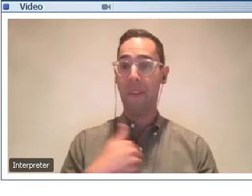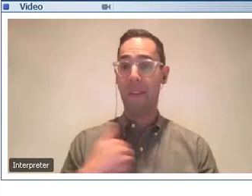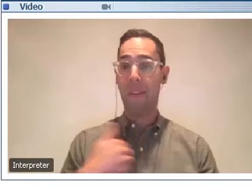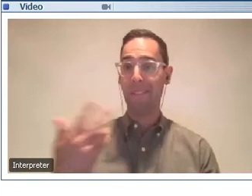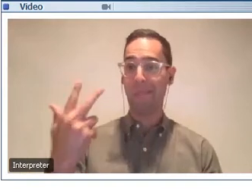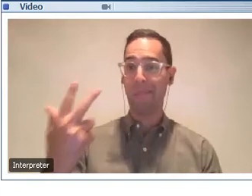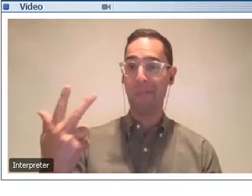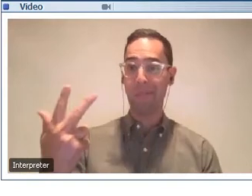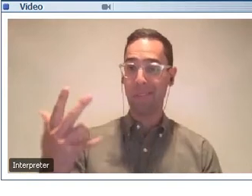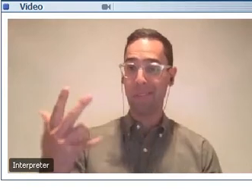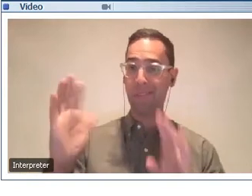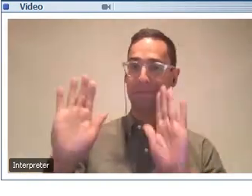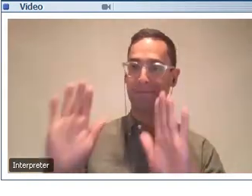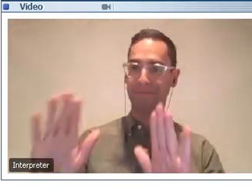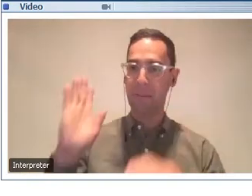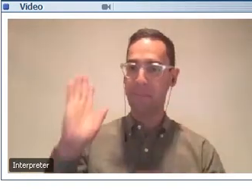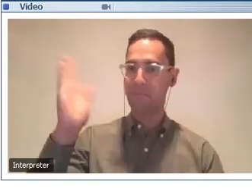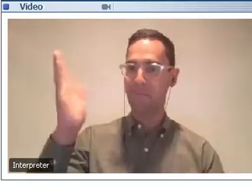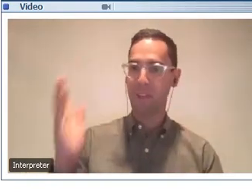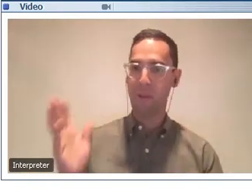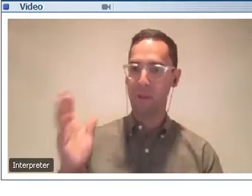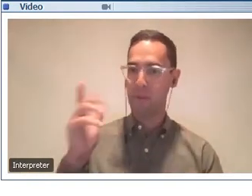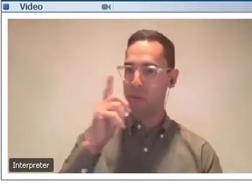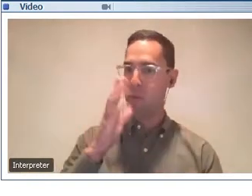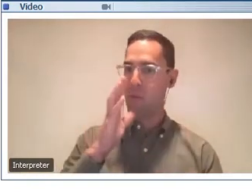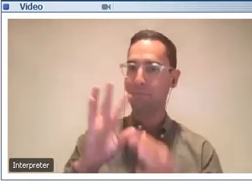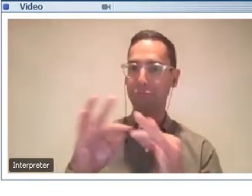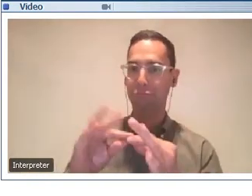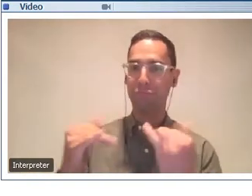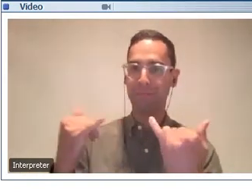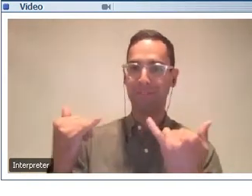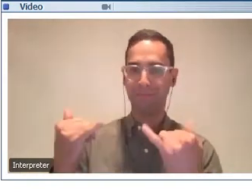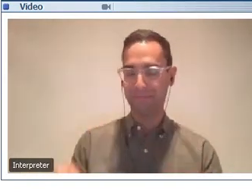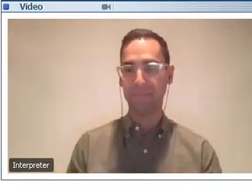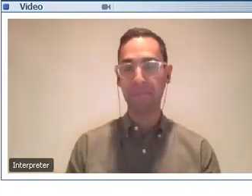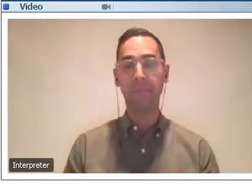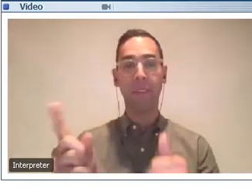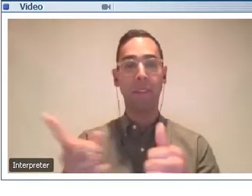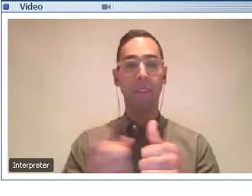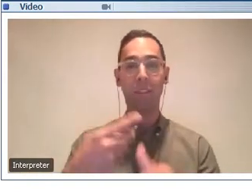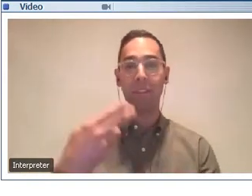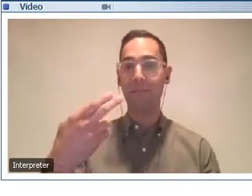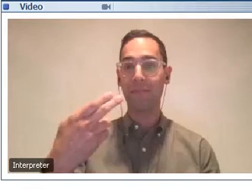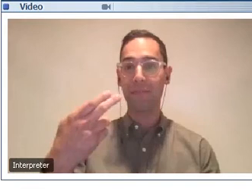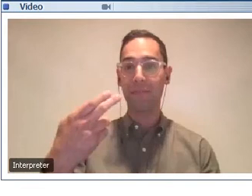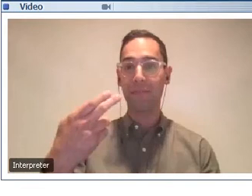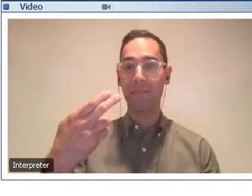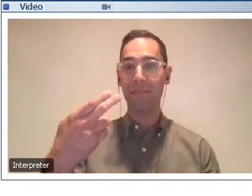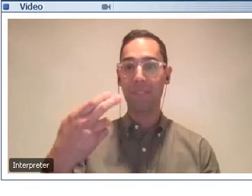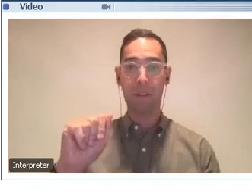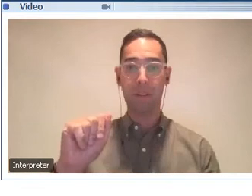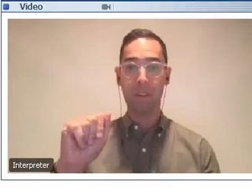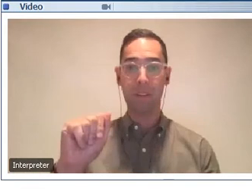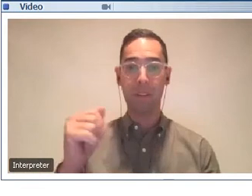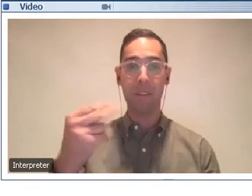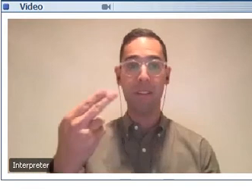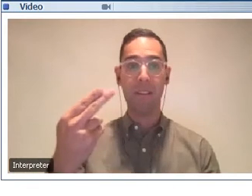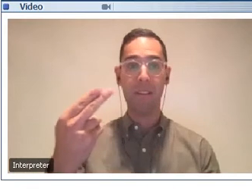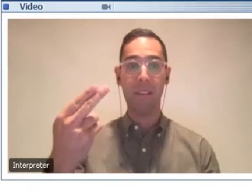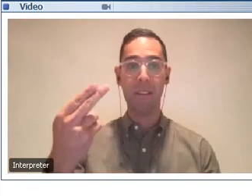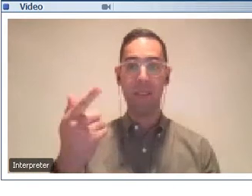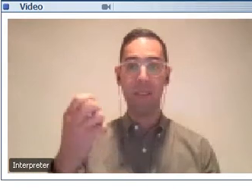us for today's conversation. First, we're going to hear from Erica Higginson. Erica is